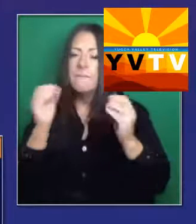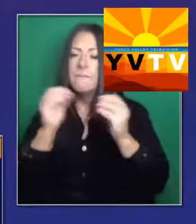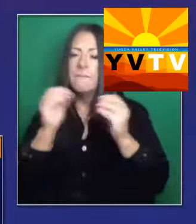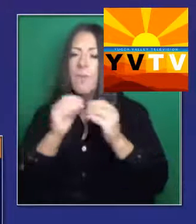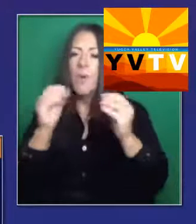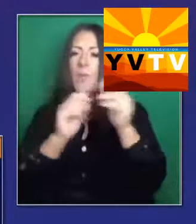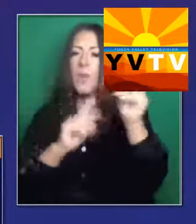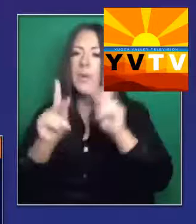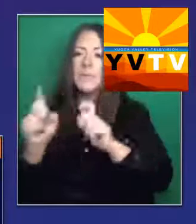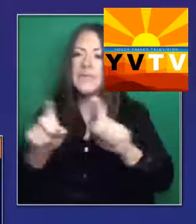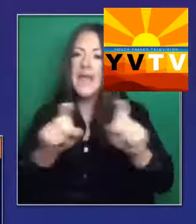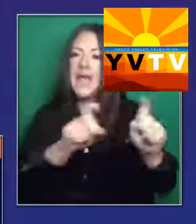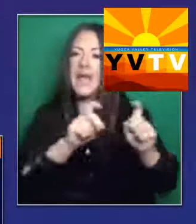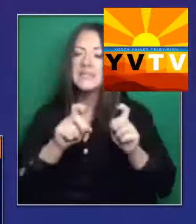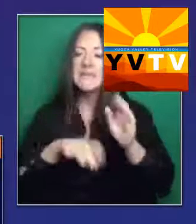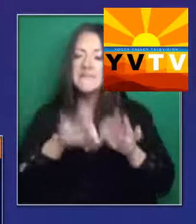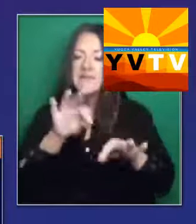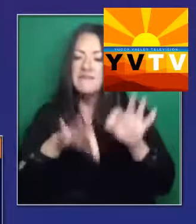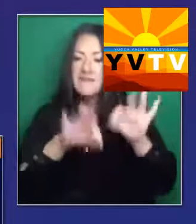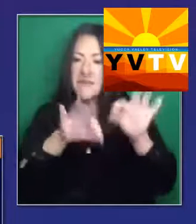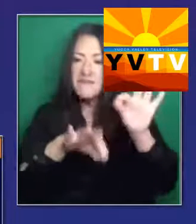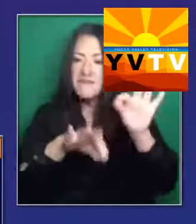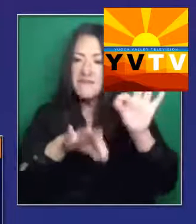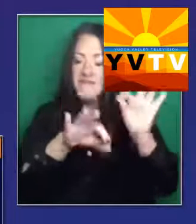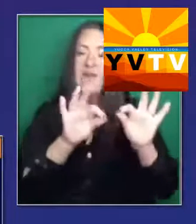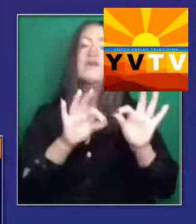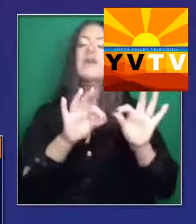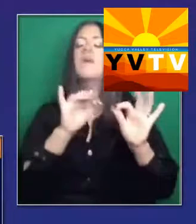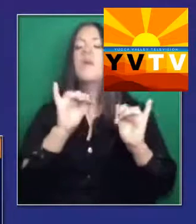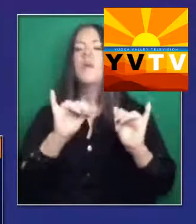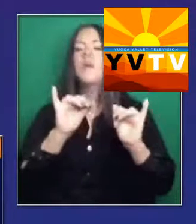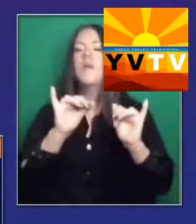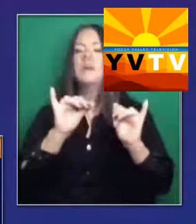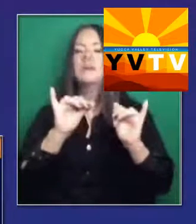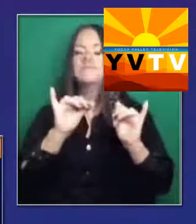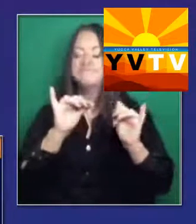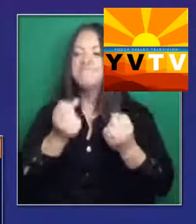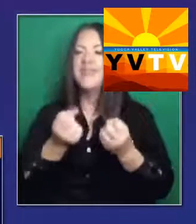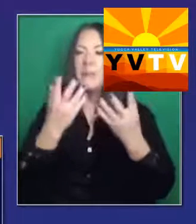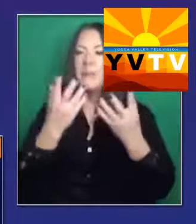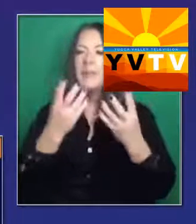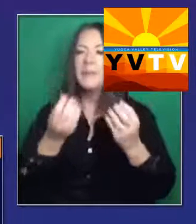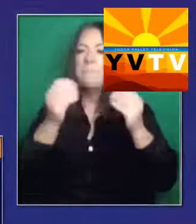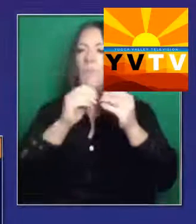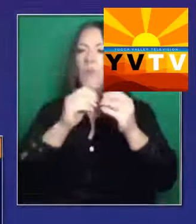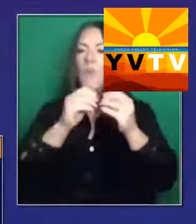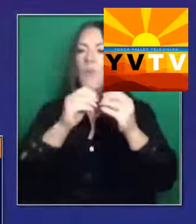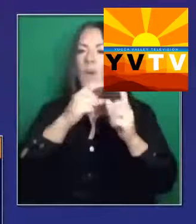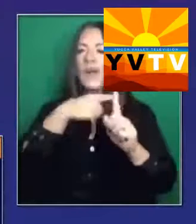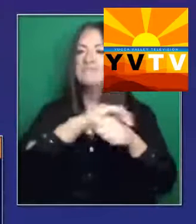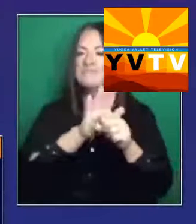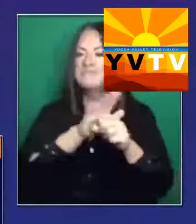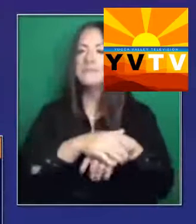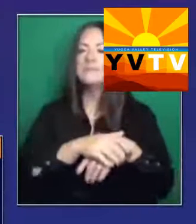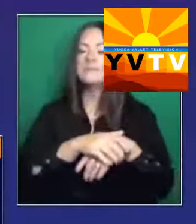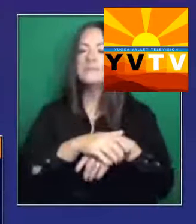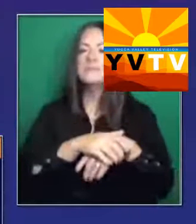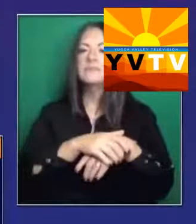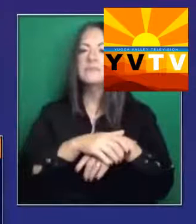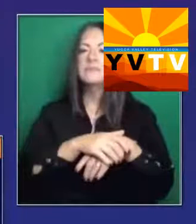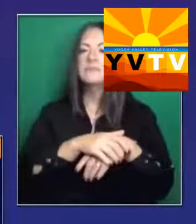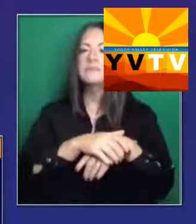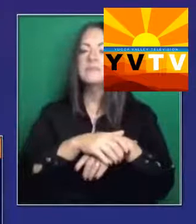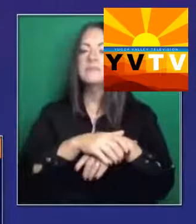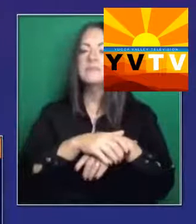we update our positivity rates and update our R effective. By the way, the R effective dropped to 0.95, which is encouraging,